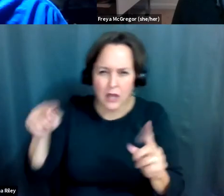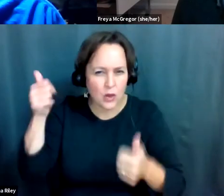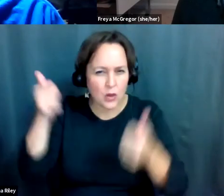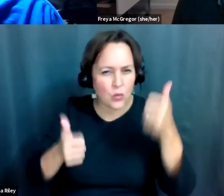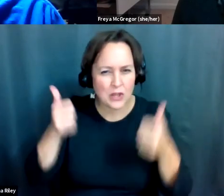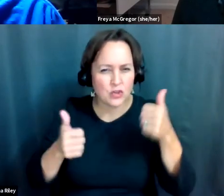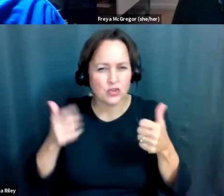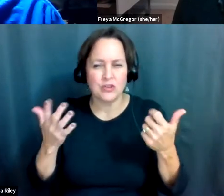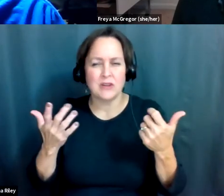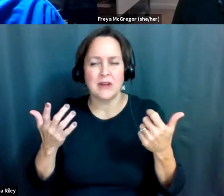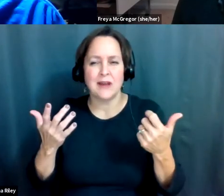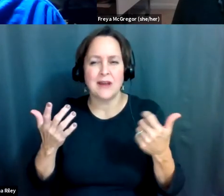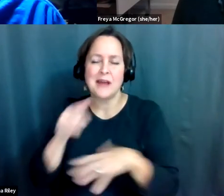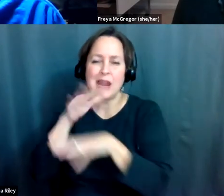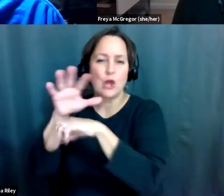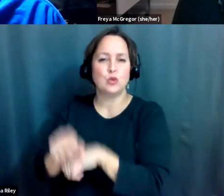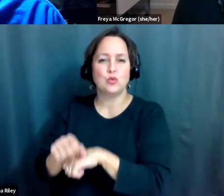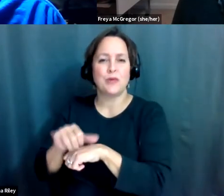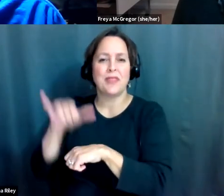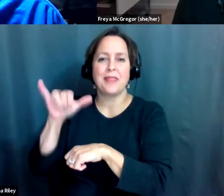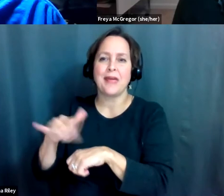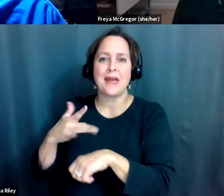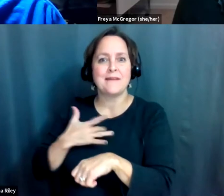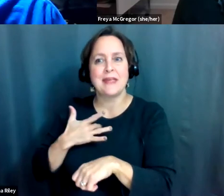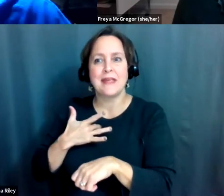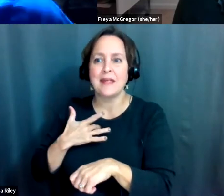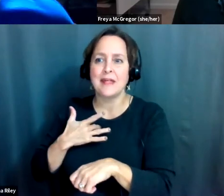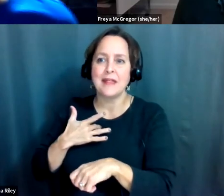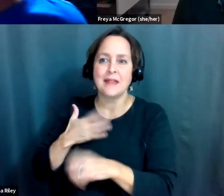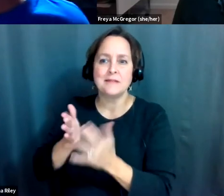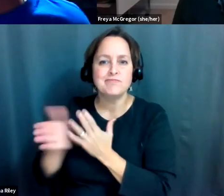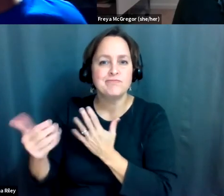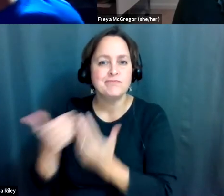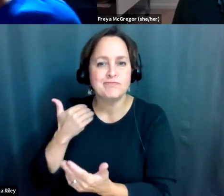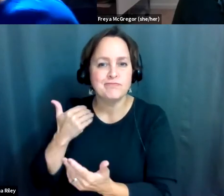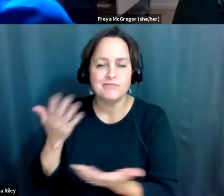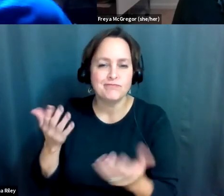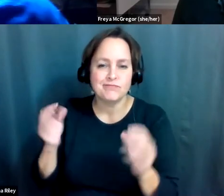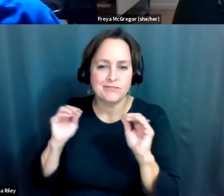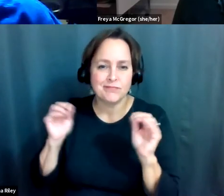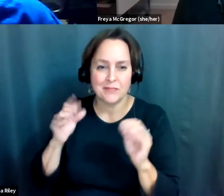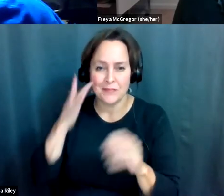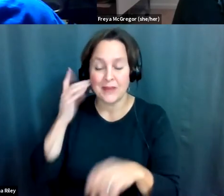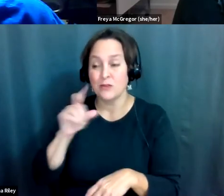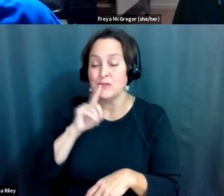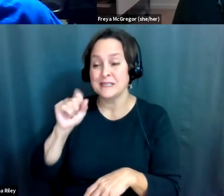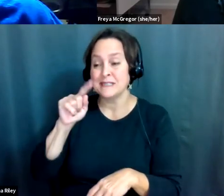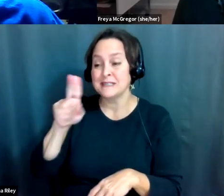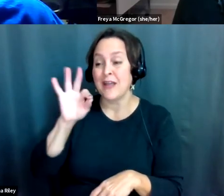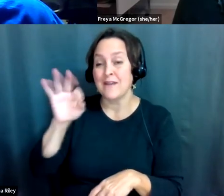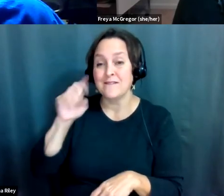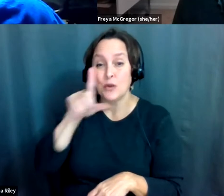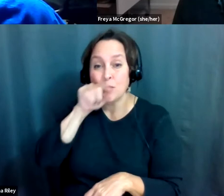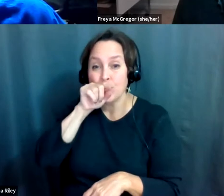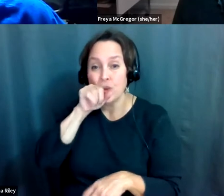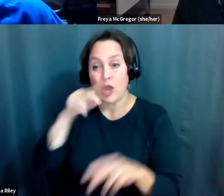wasn't used to that sort of thing enough to really be able to, cause I think even when you're looking at a, at a stuffed bird, you're still looking at color